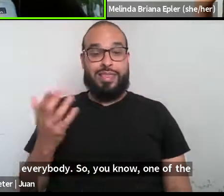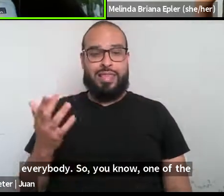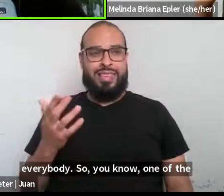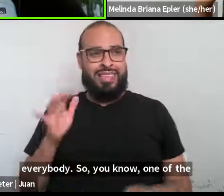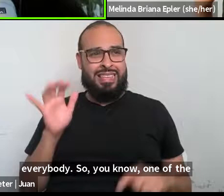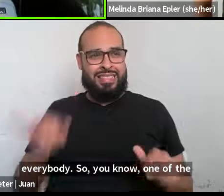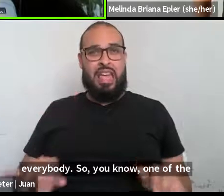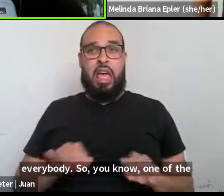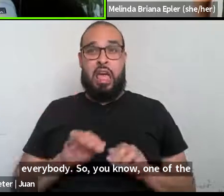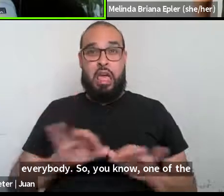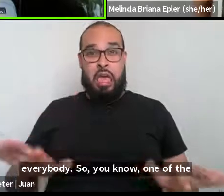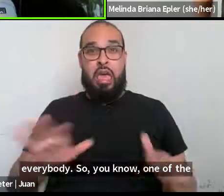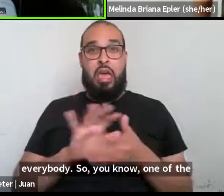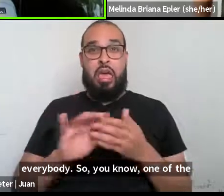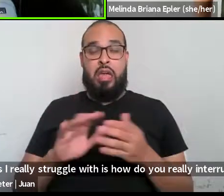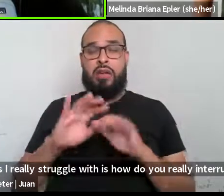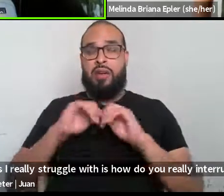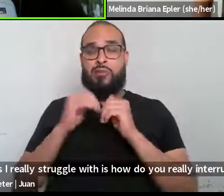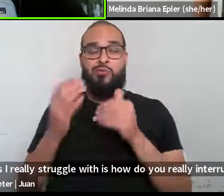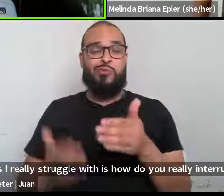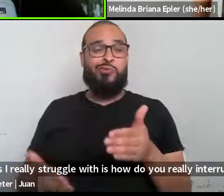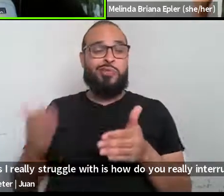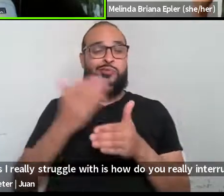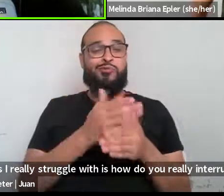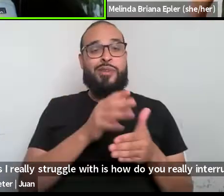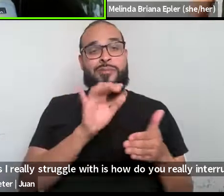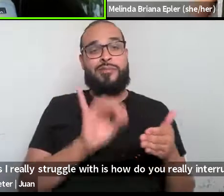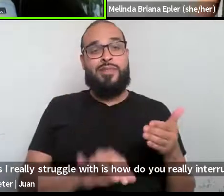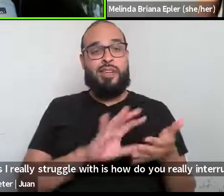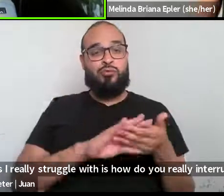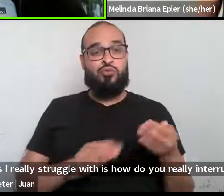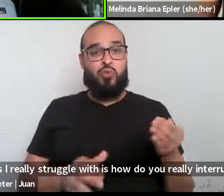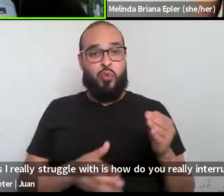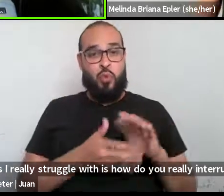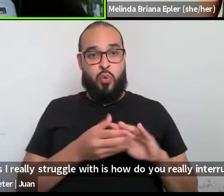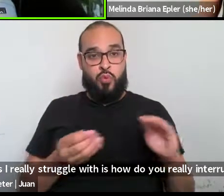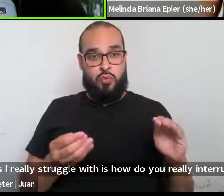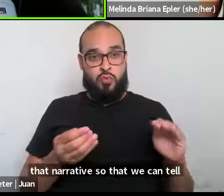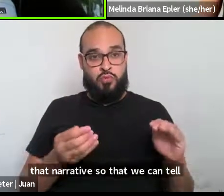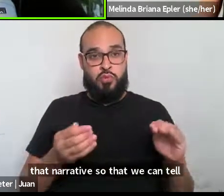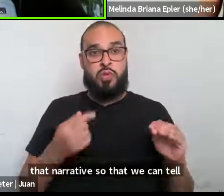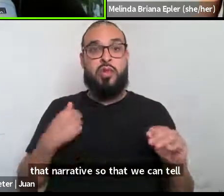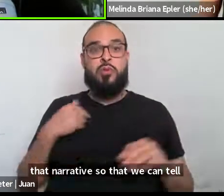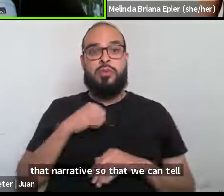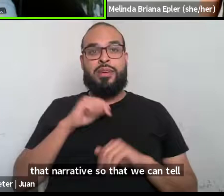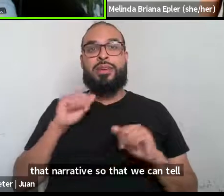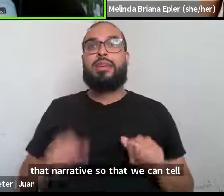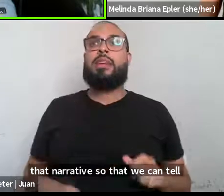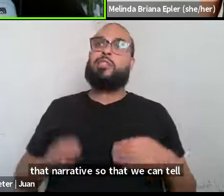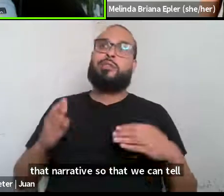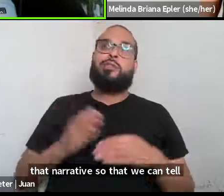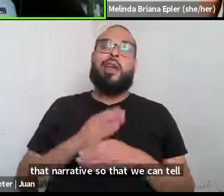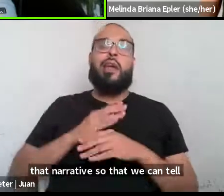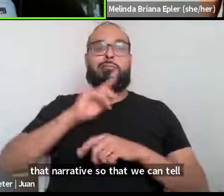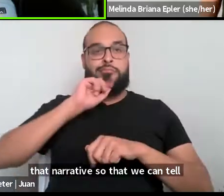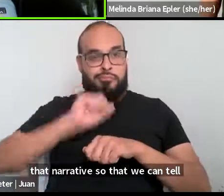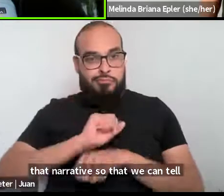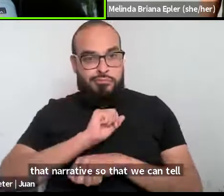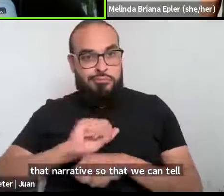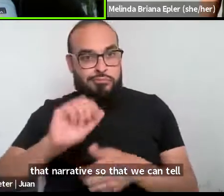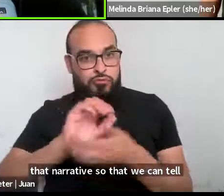that narrative so that we can tell the true story and so that people can really